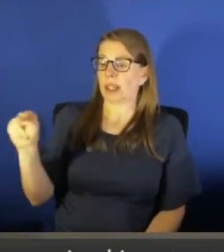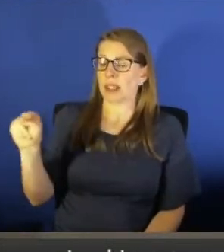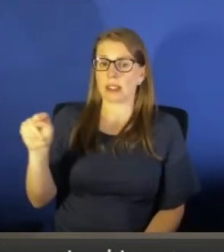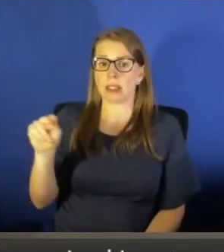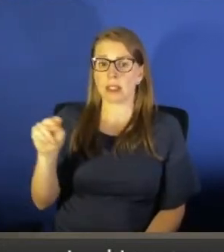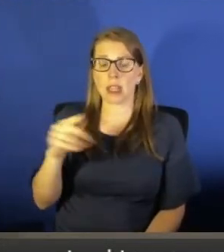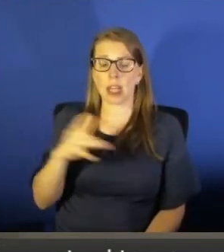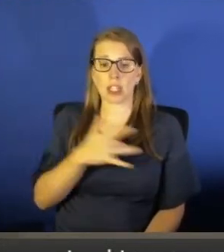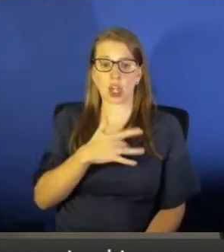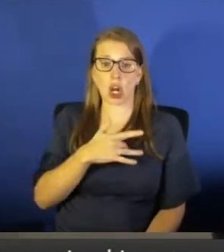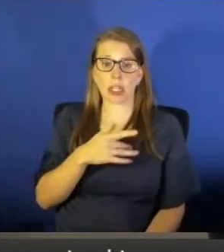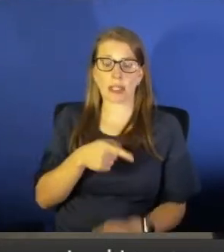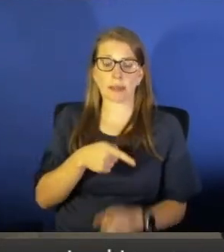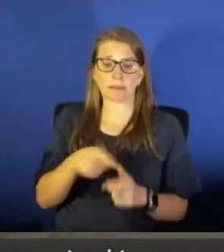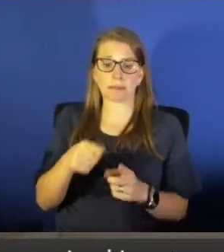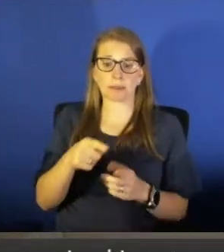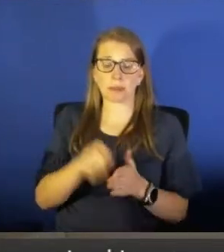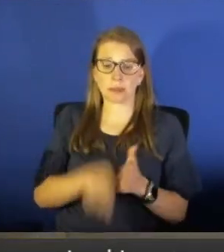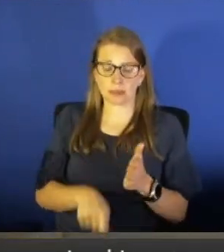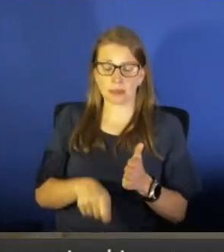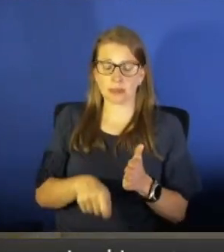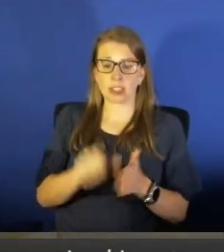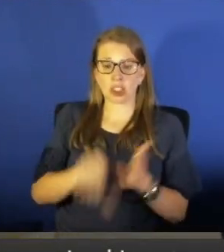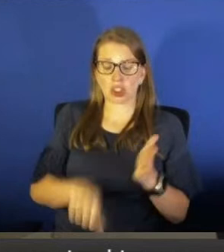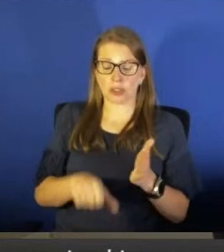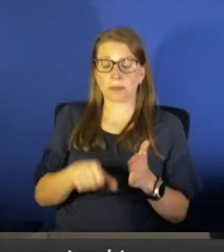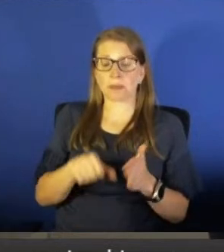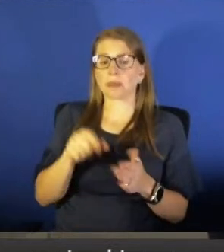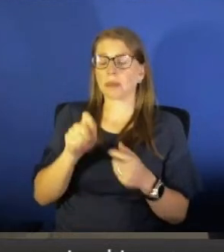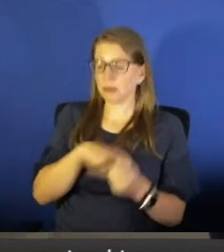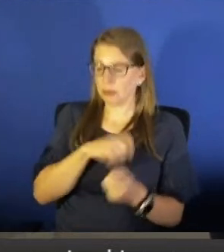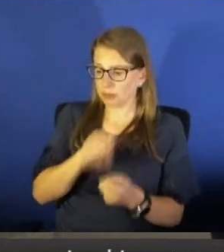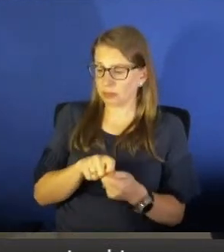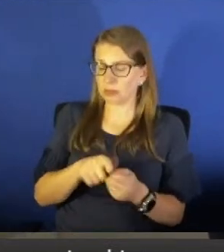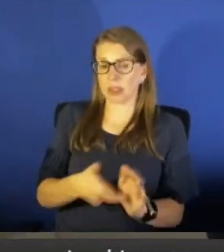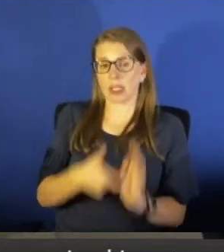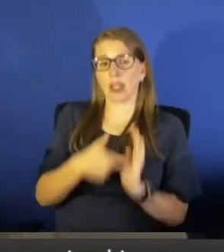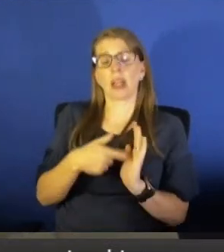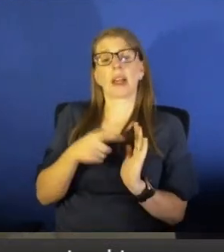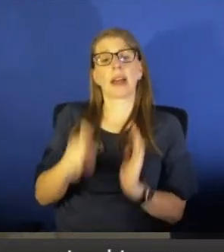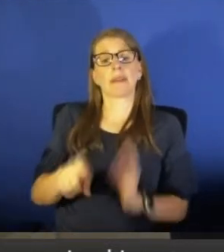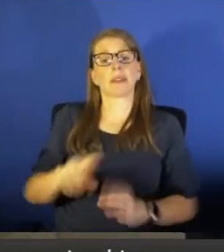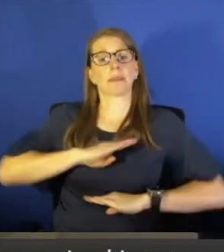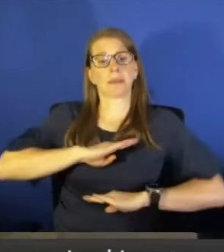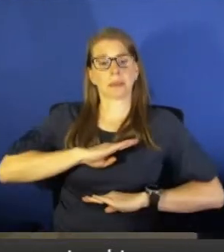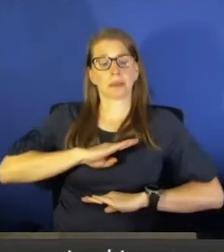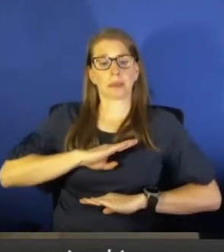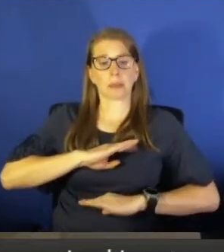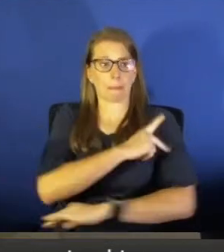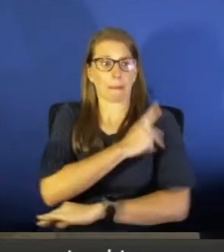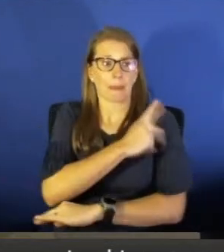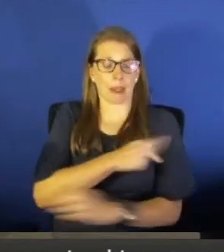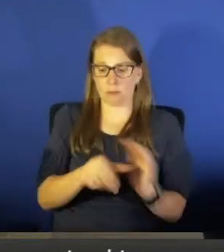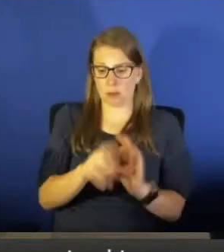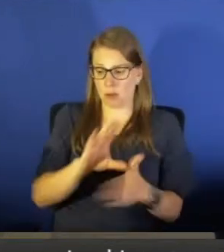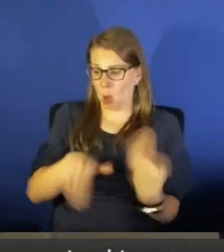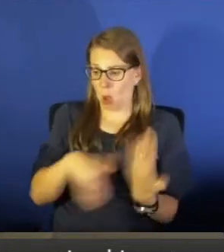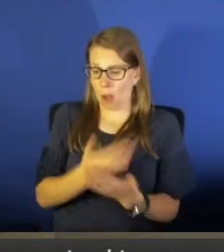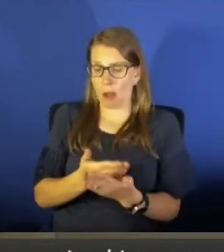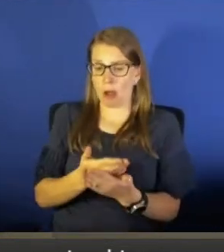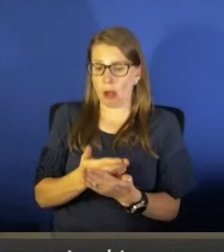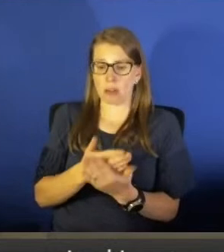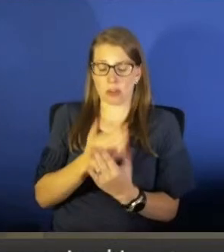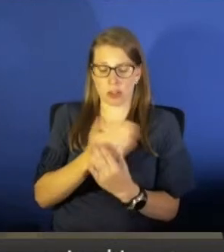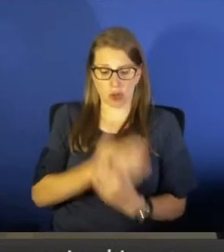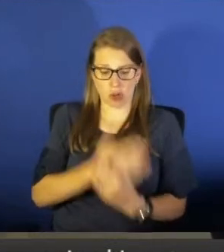like Dr. Zorn. There's very strict criteria that they have to meet, and so they'll meet with the patient, review all of their charting and everything,